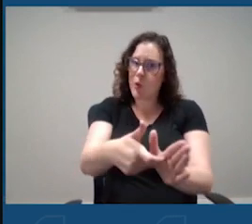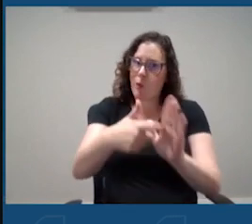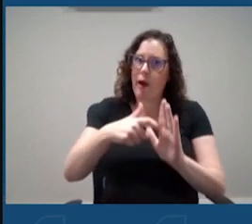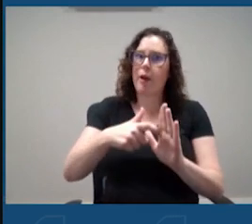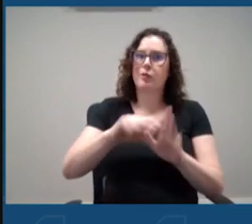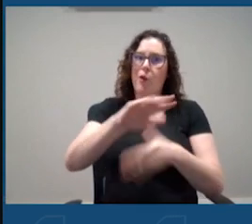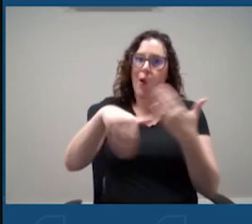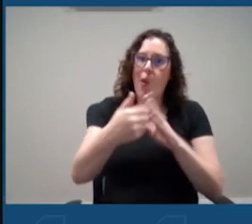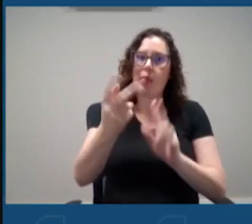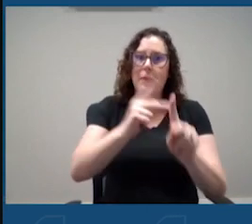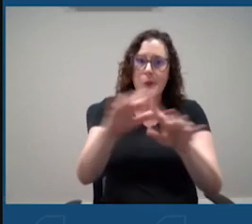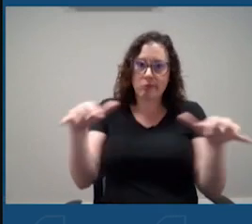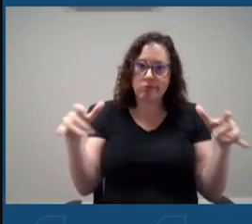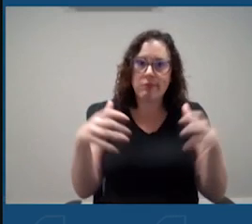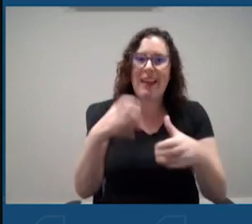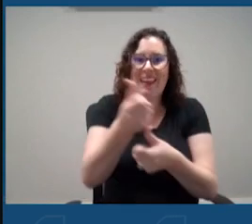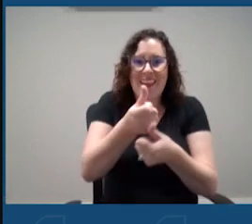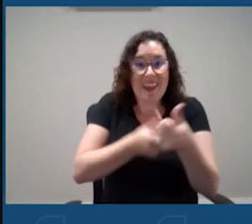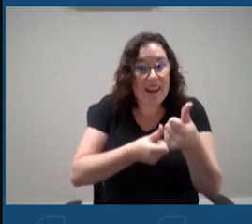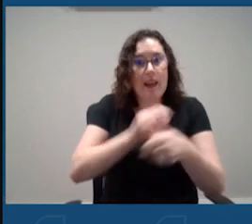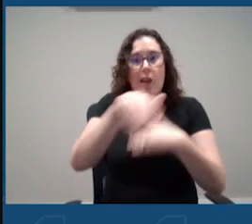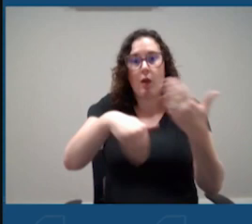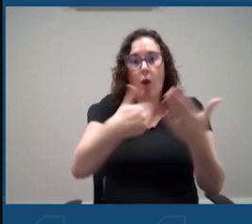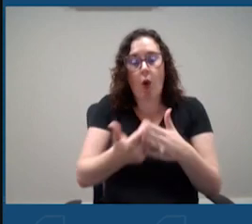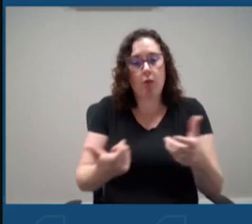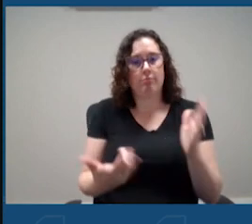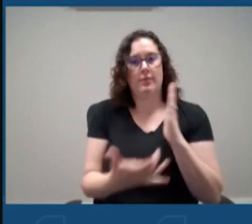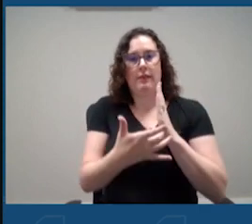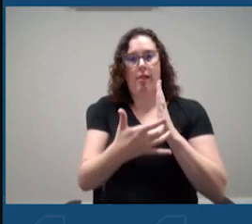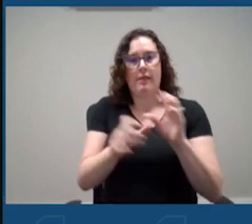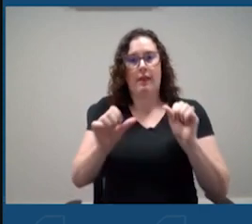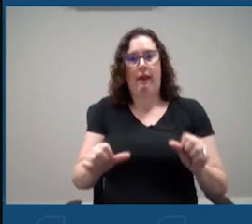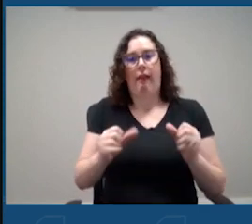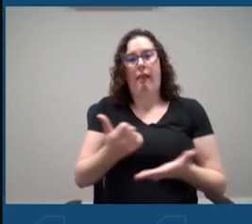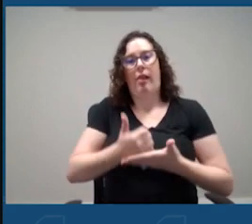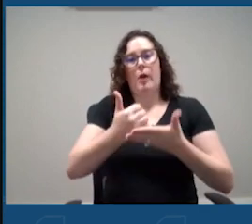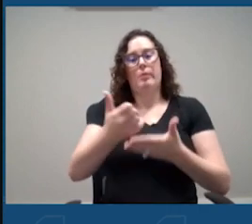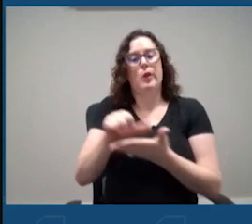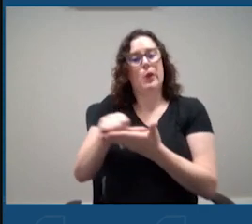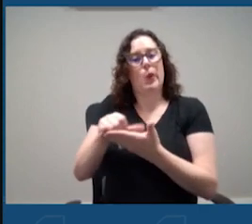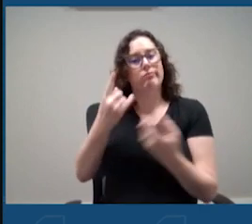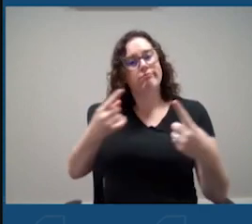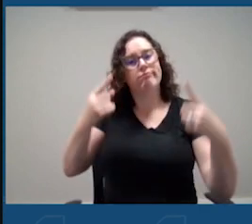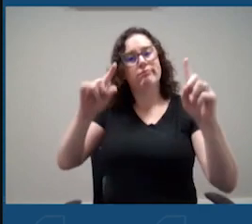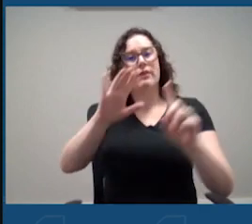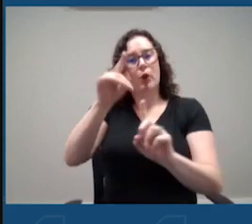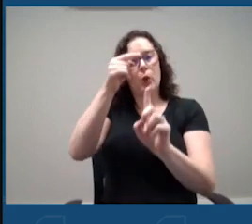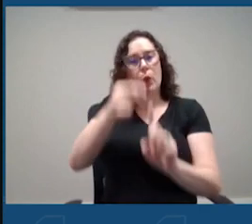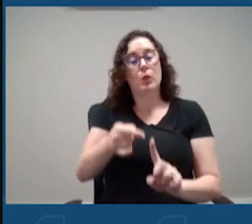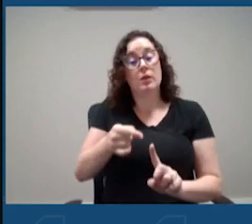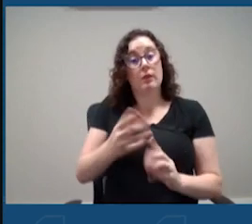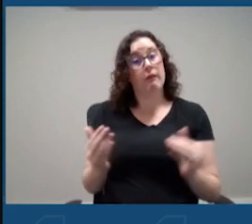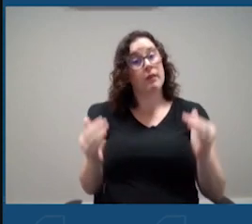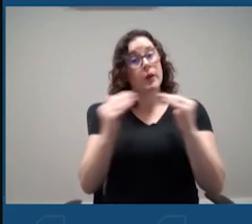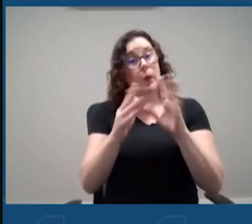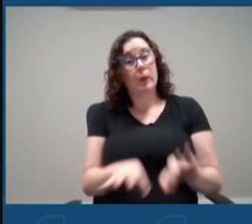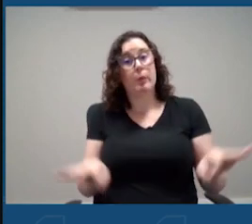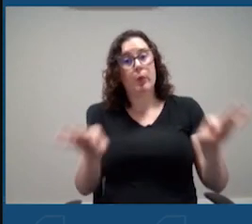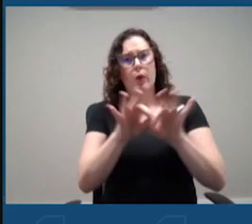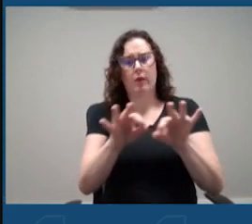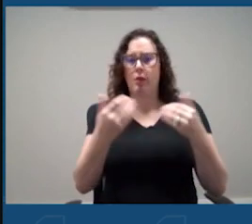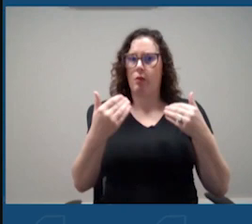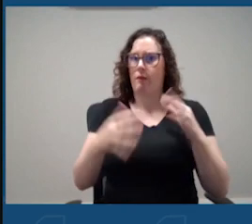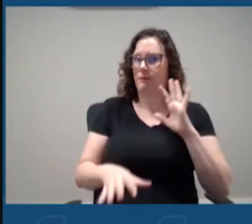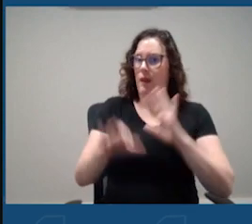any and all innovation available to us that will help New York achieve its climate goals. Equally important is to find common ground between